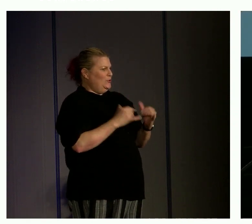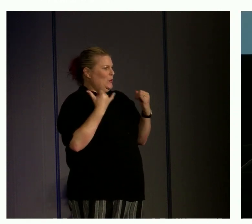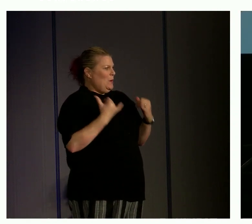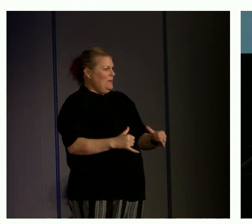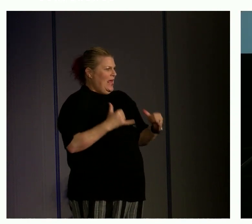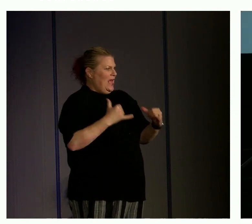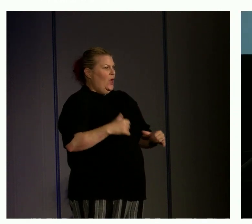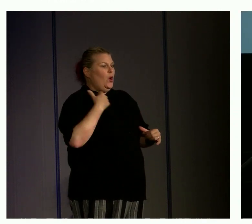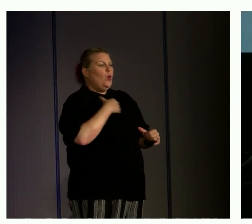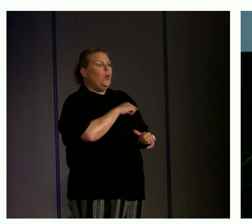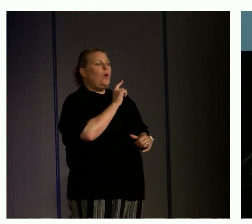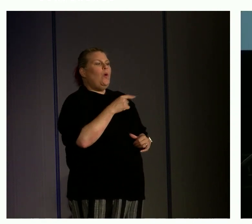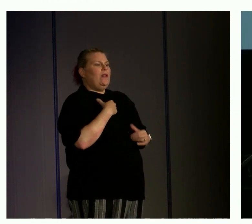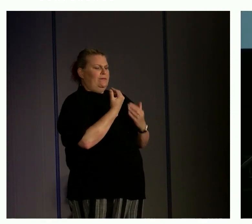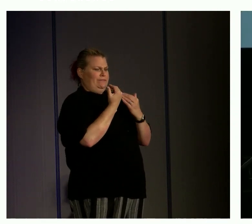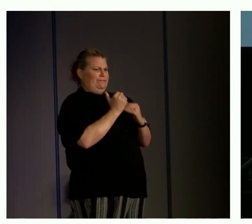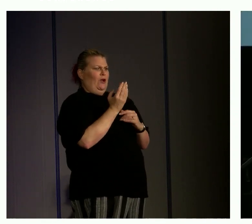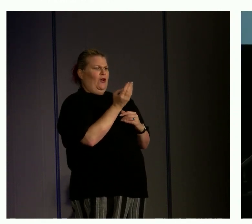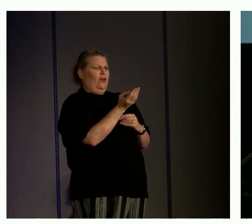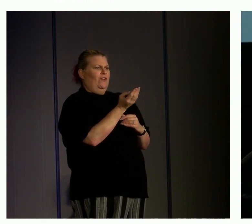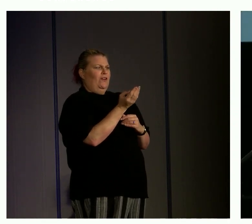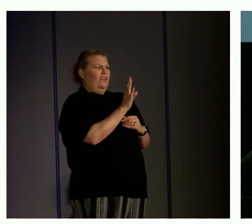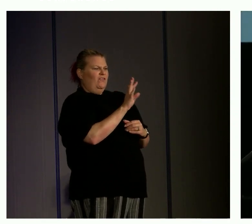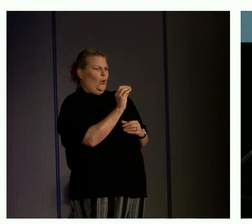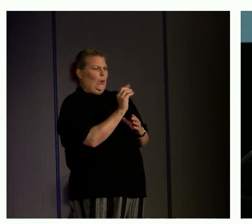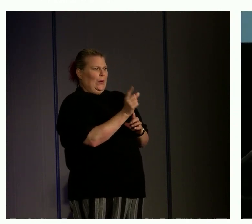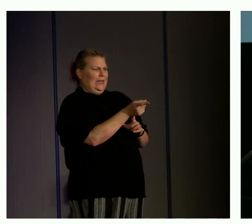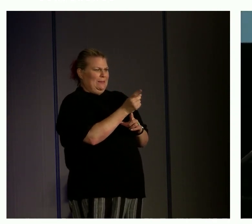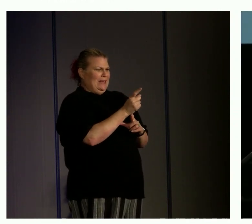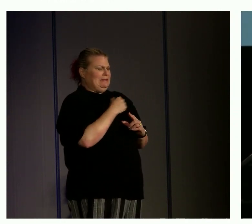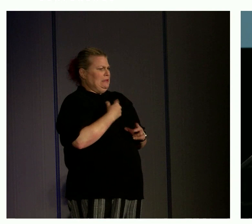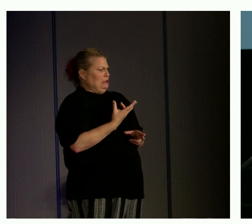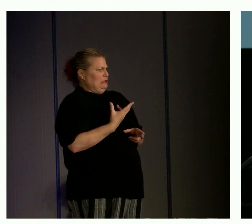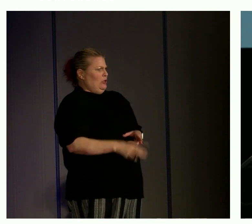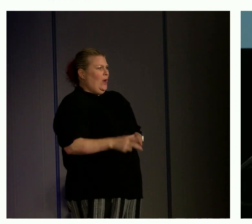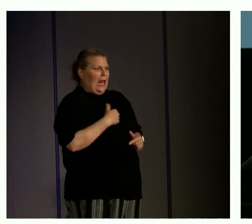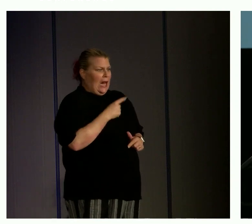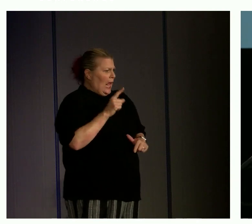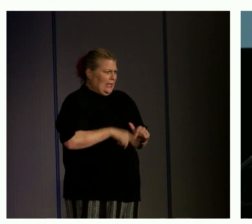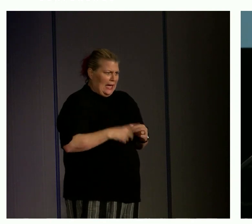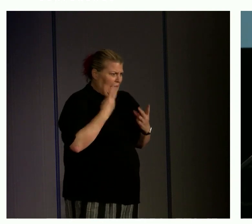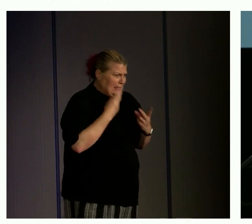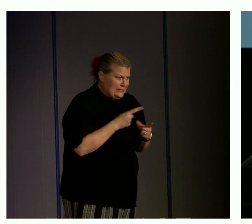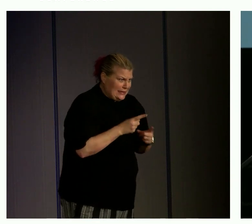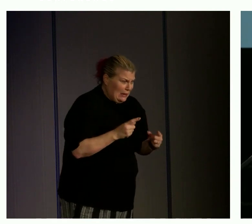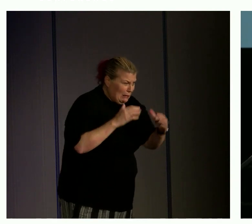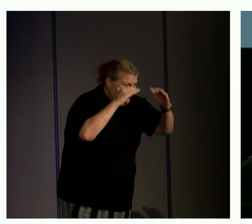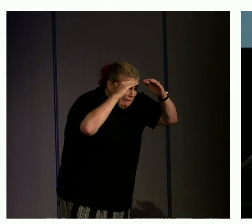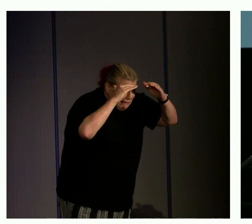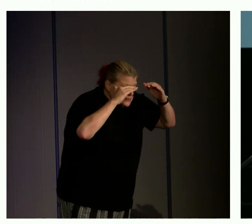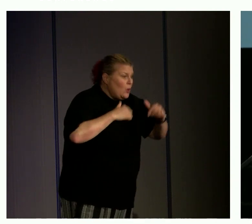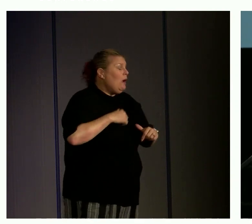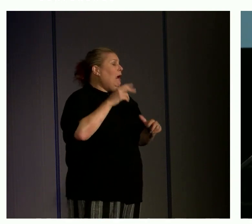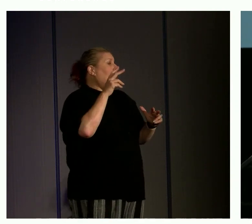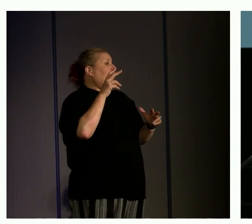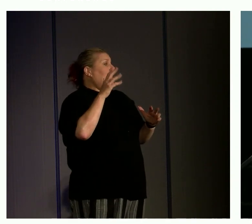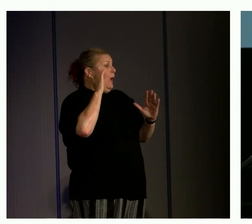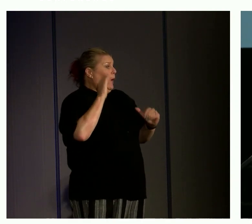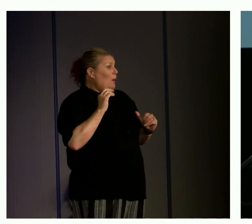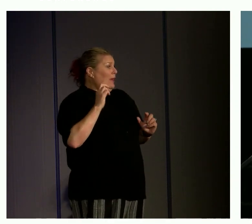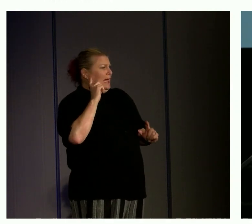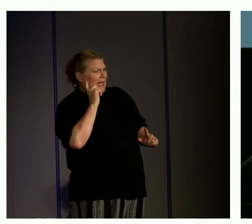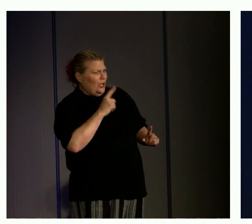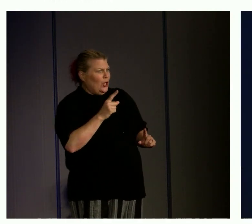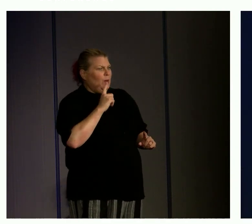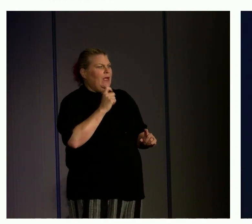40 minutes, that's very short, and I cannot see you, so I hope I will be able to hear you, because